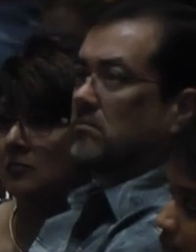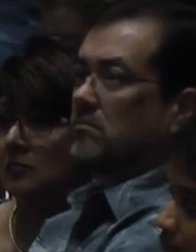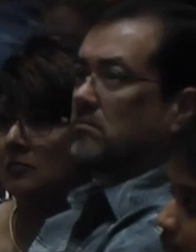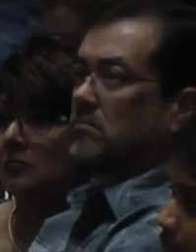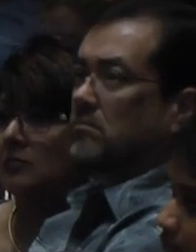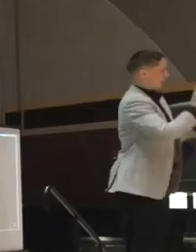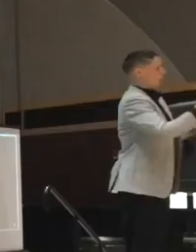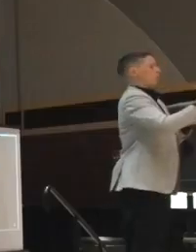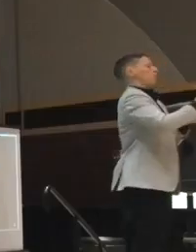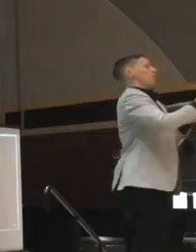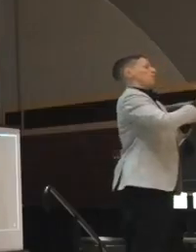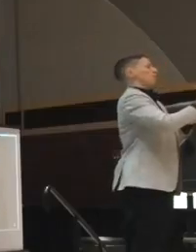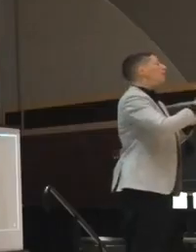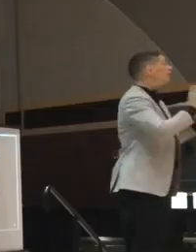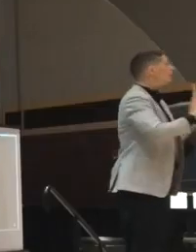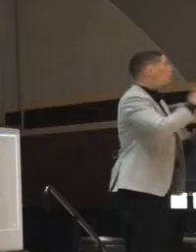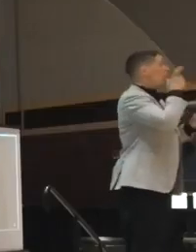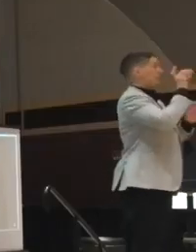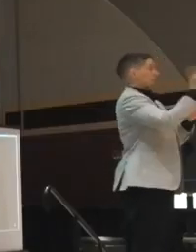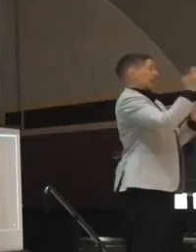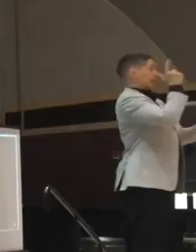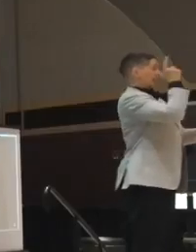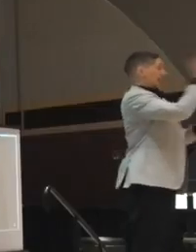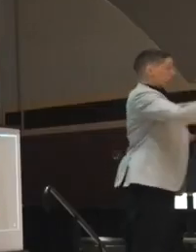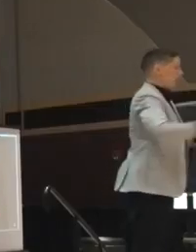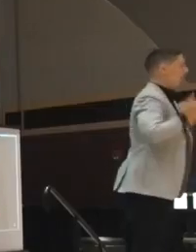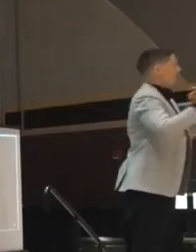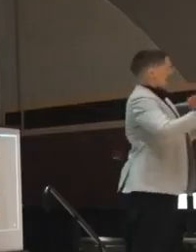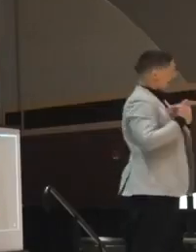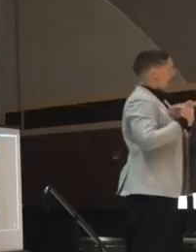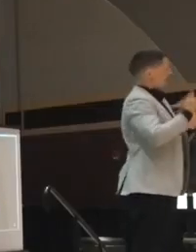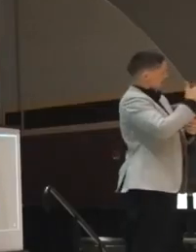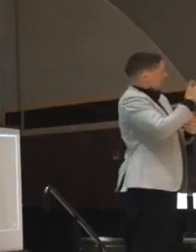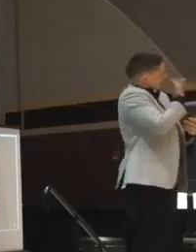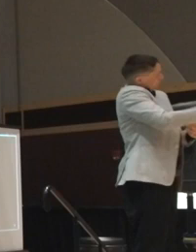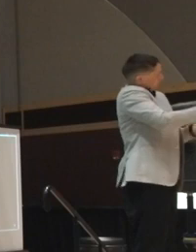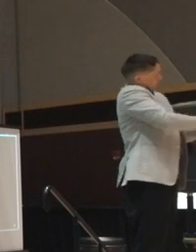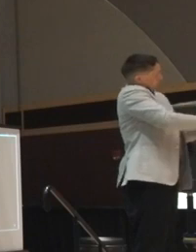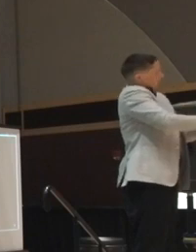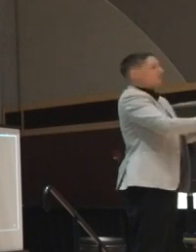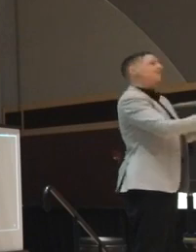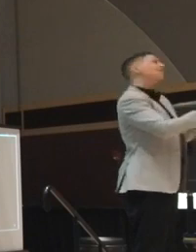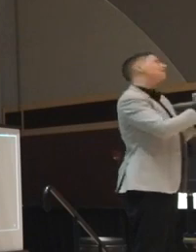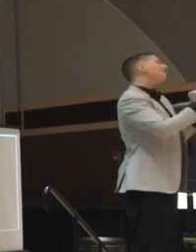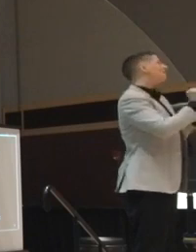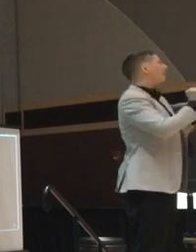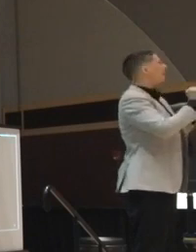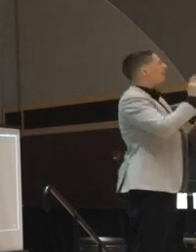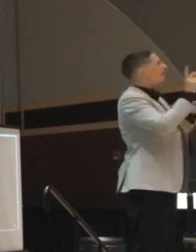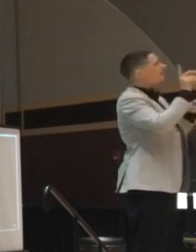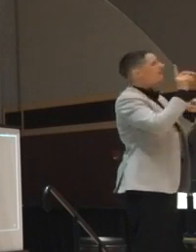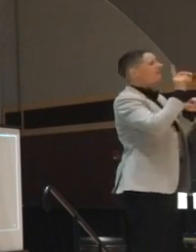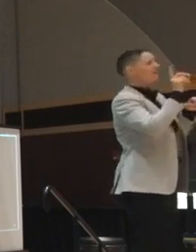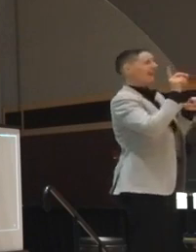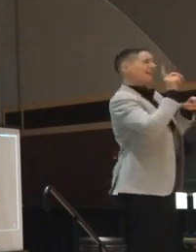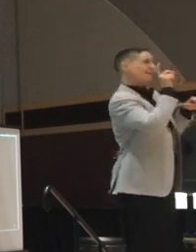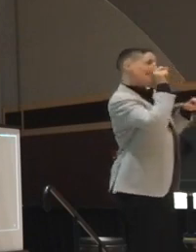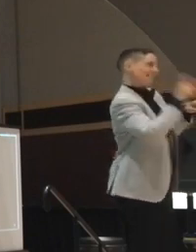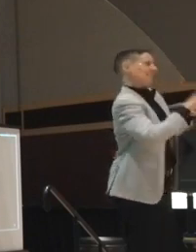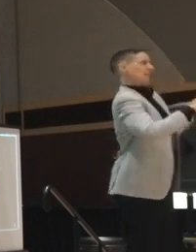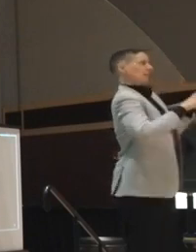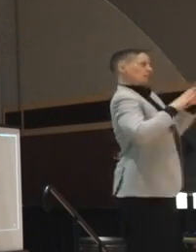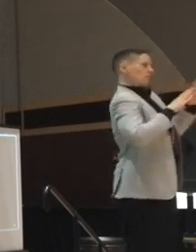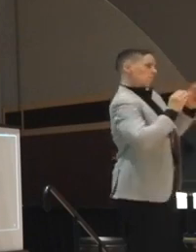decent jobs, and where the diagnosis helped them was not on work, relationships, marriages,